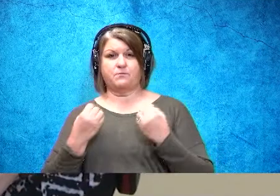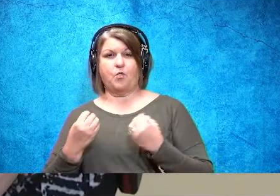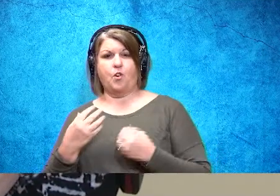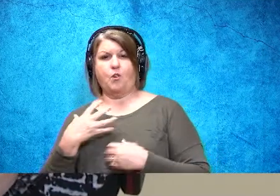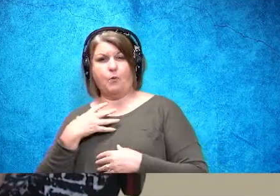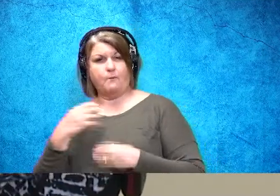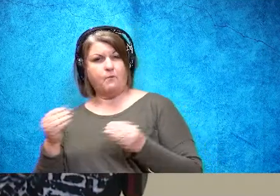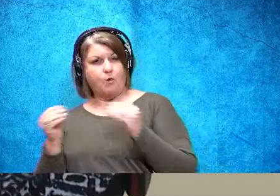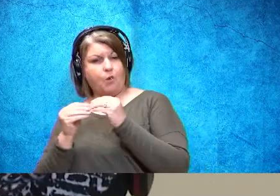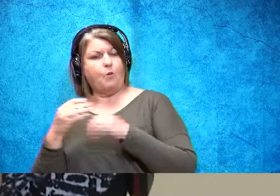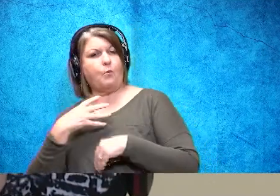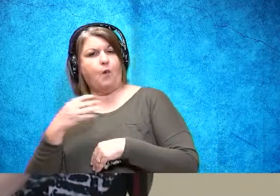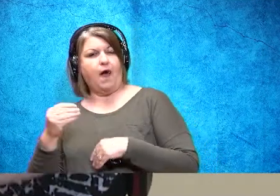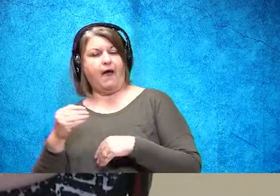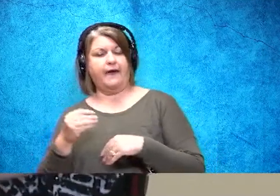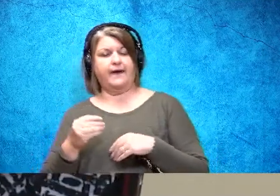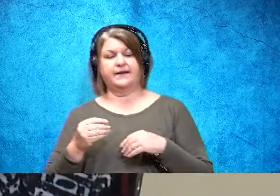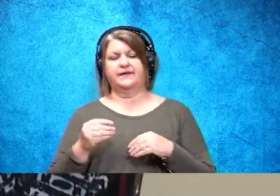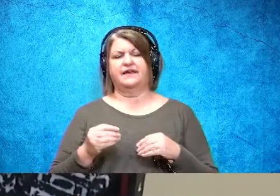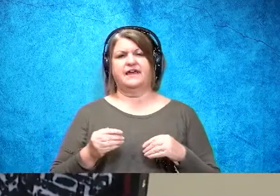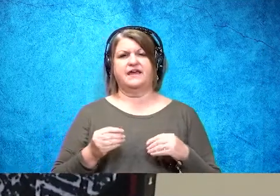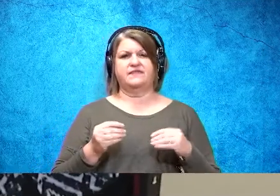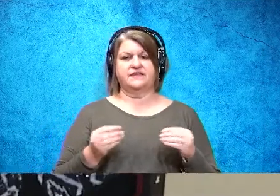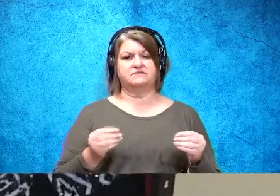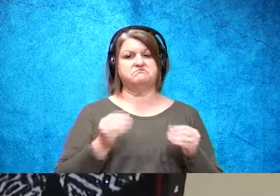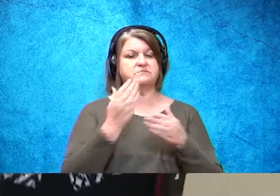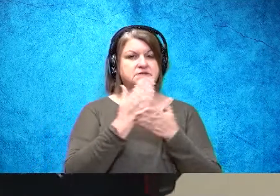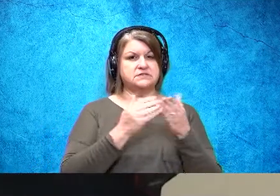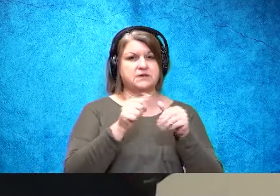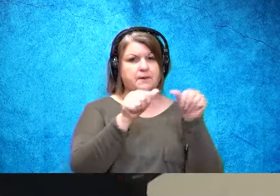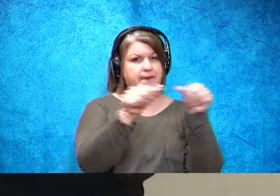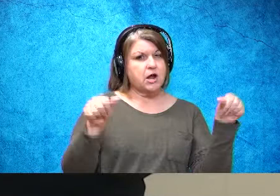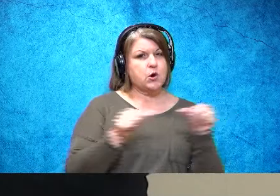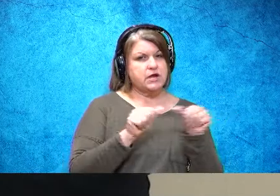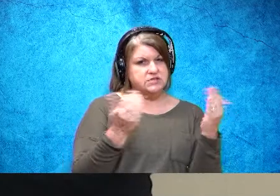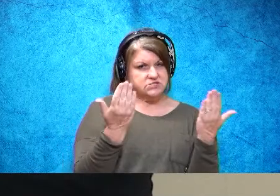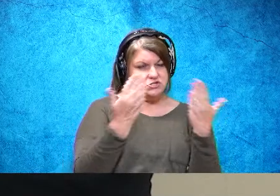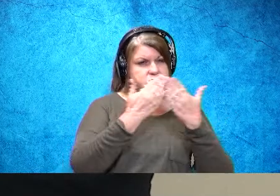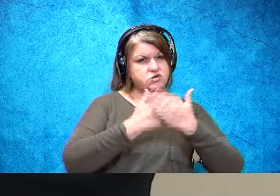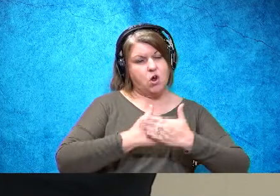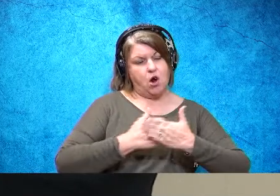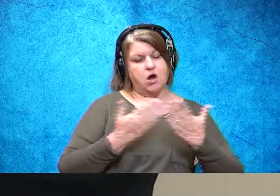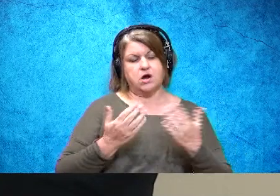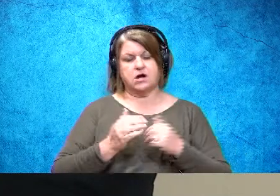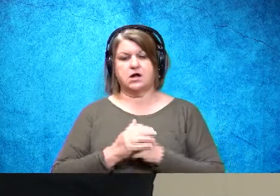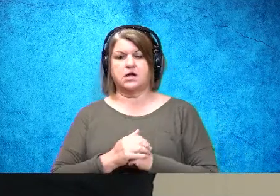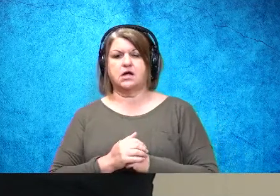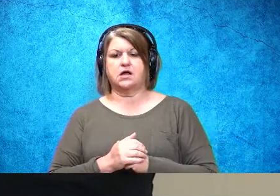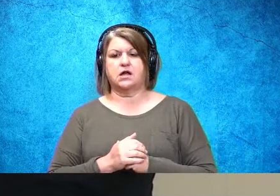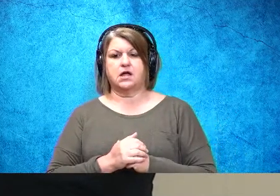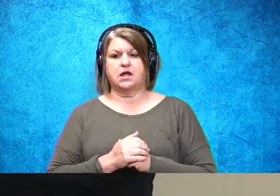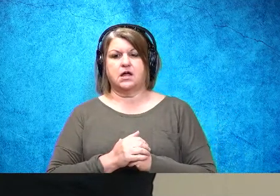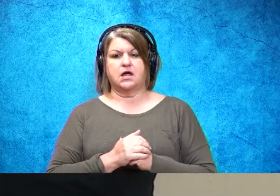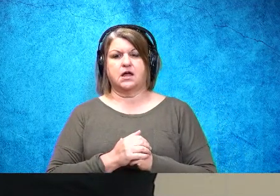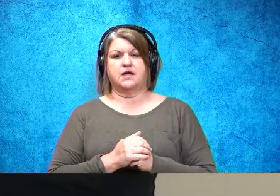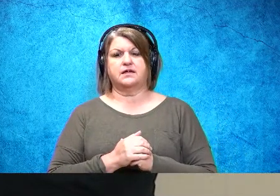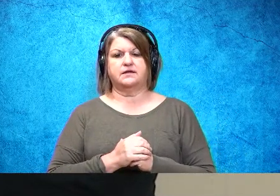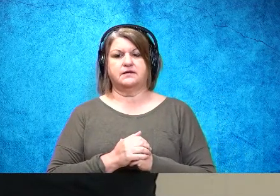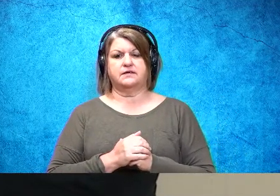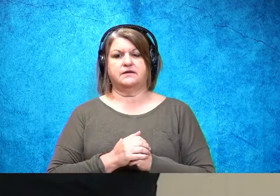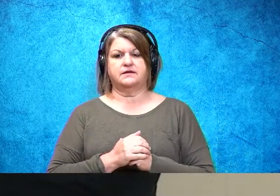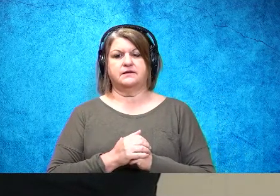down. All right, so let's try purple for his legs. I'm going to press down a little bit harder on this